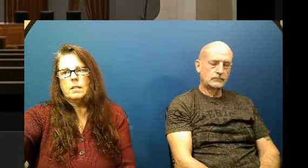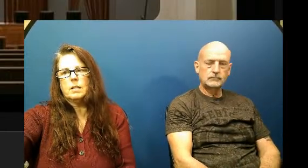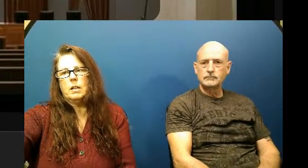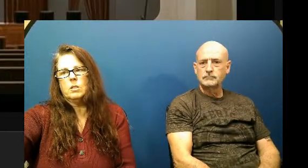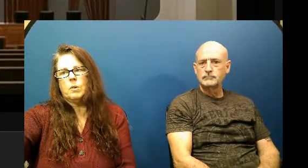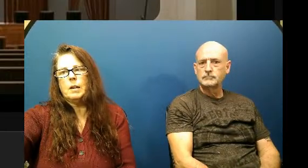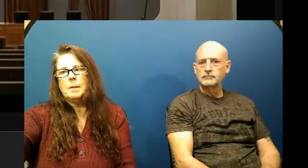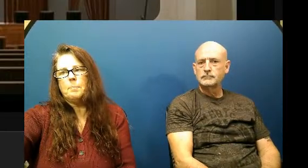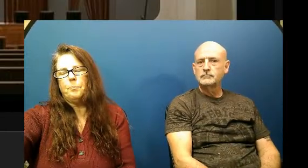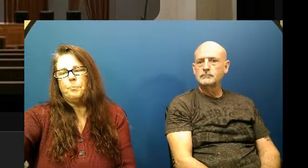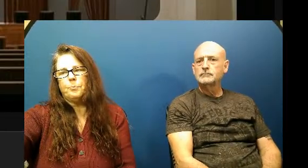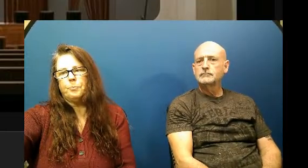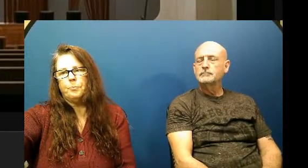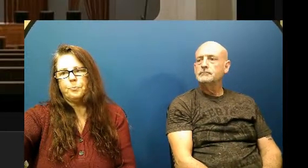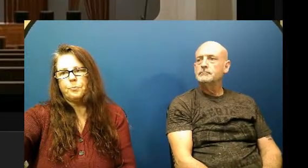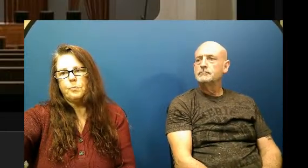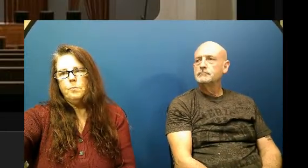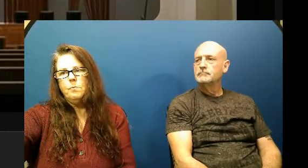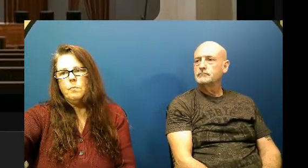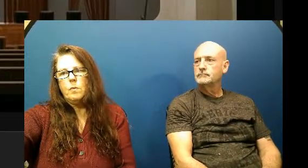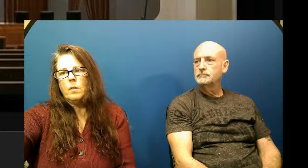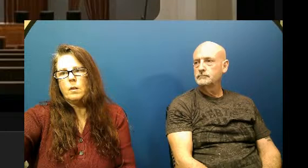the United States, right?